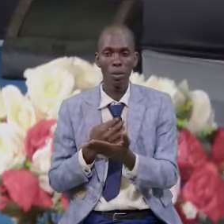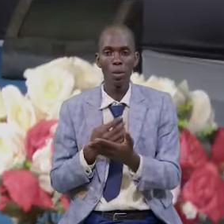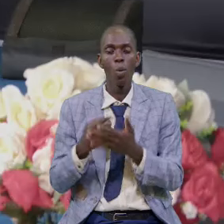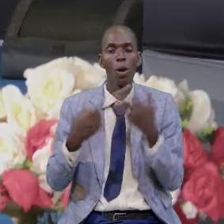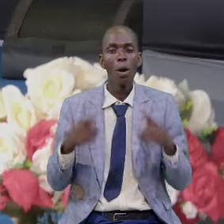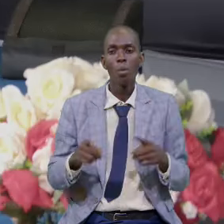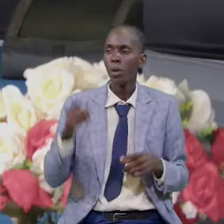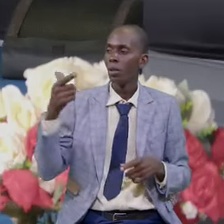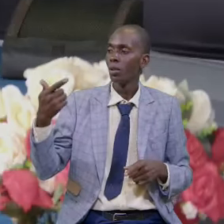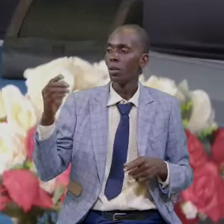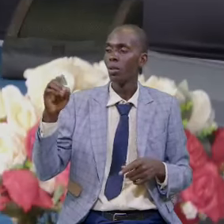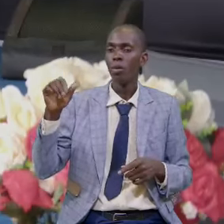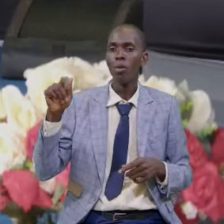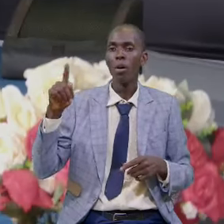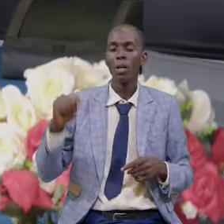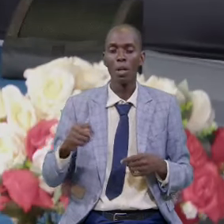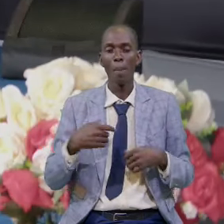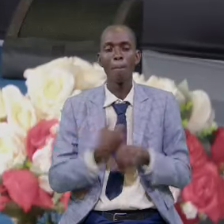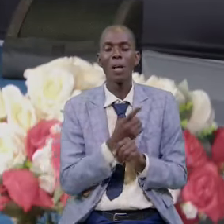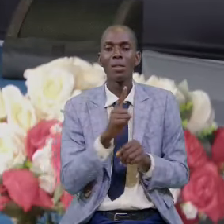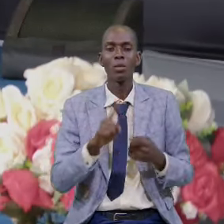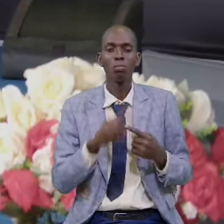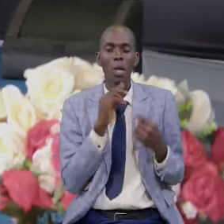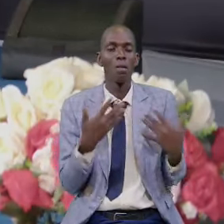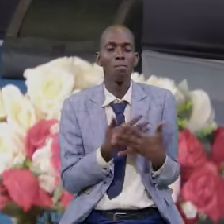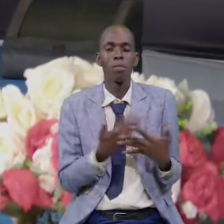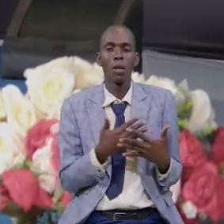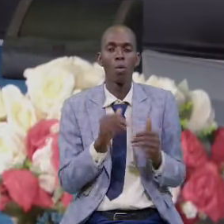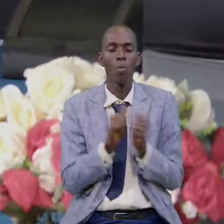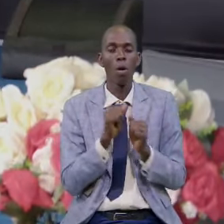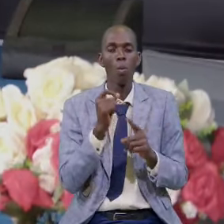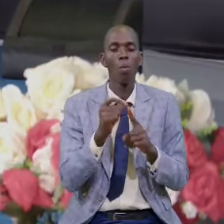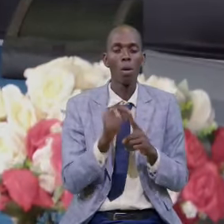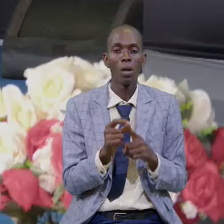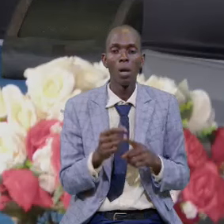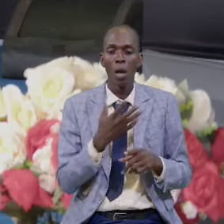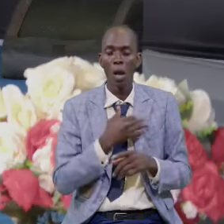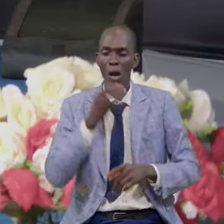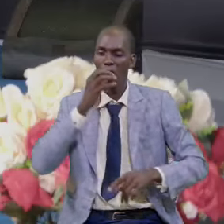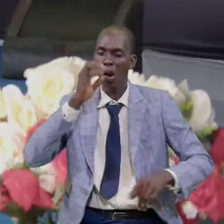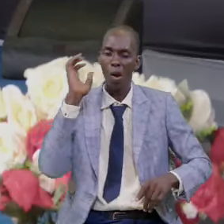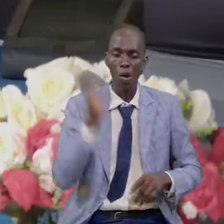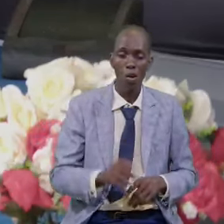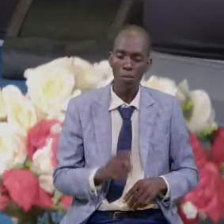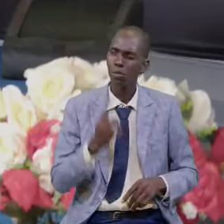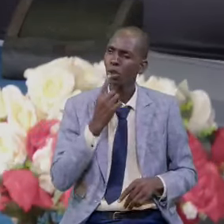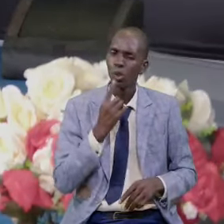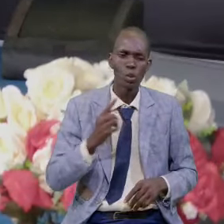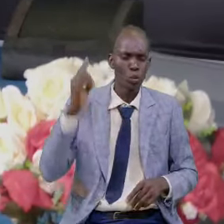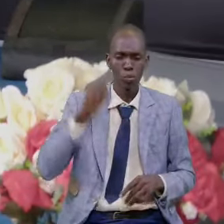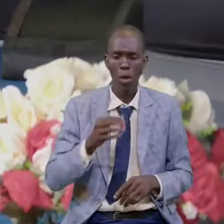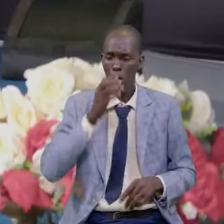cursed him by his God. Cursed